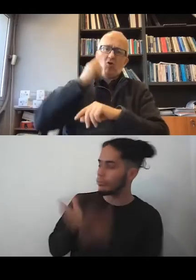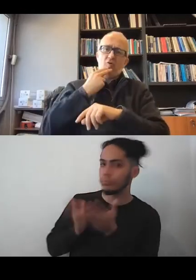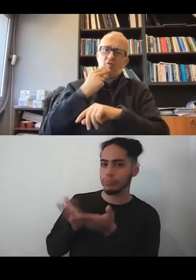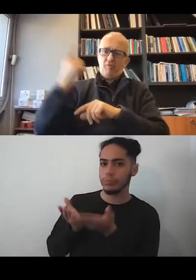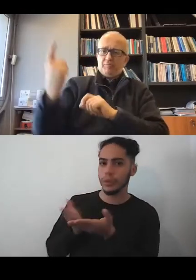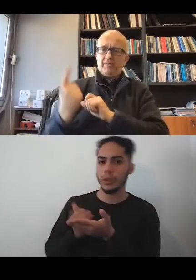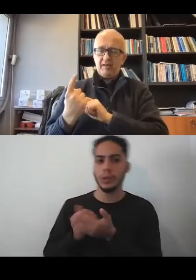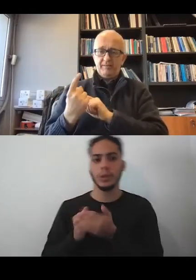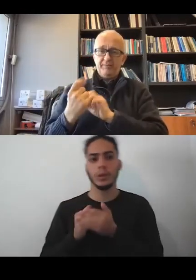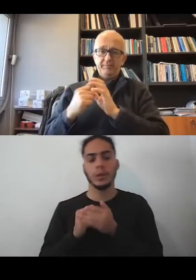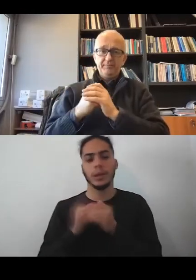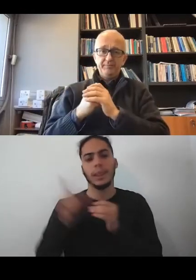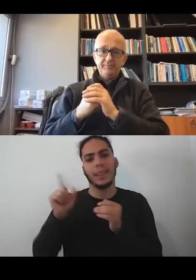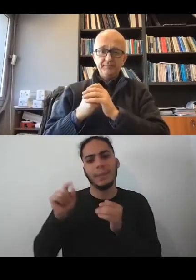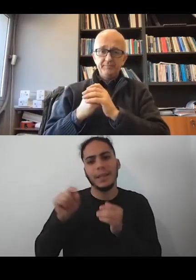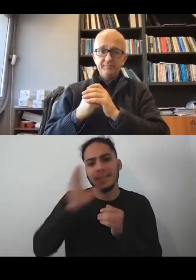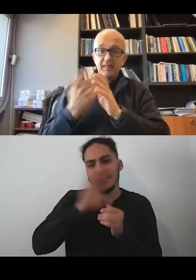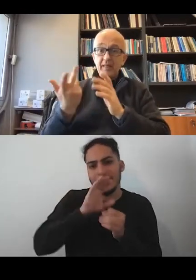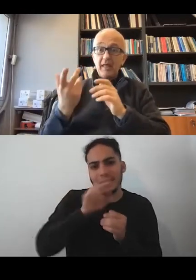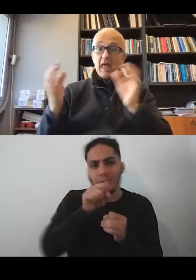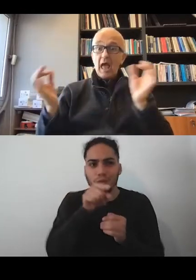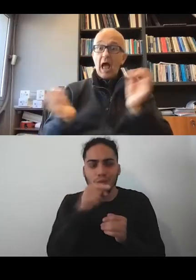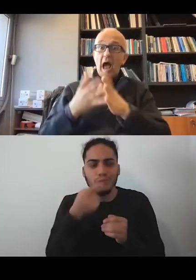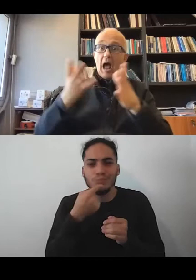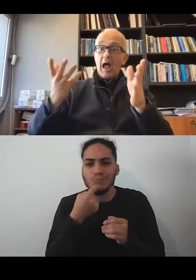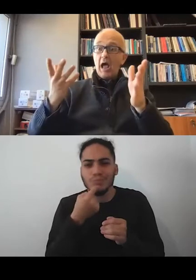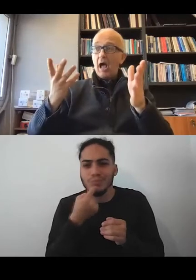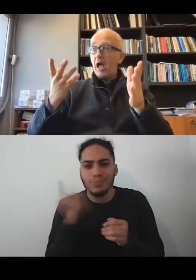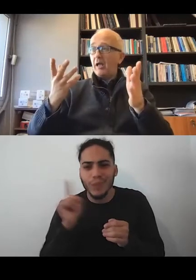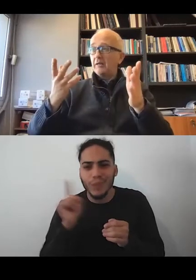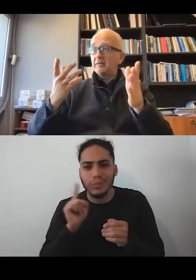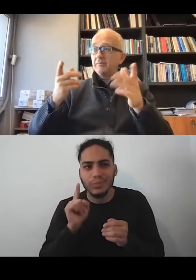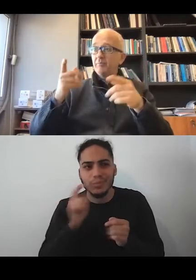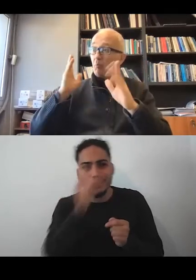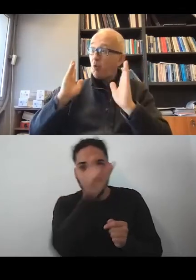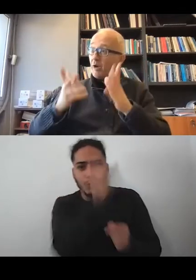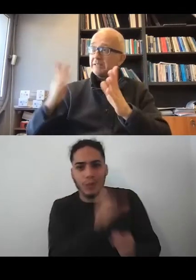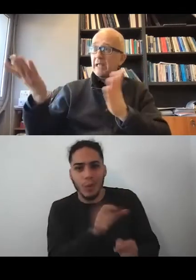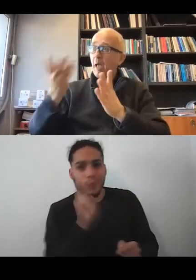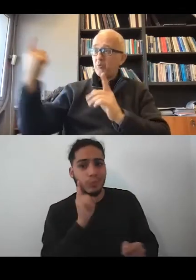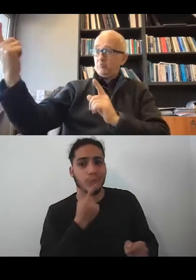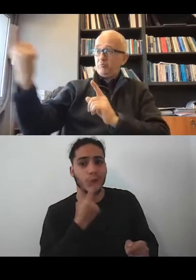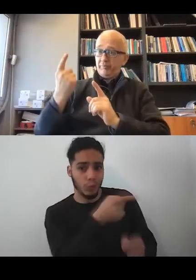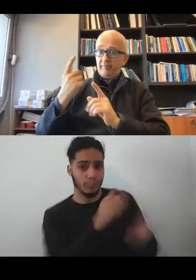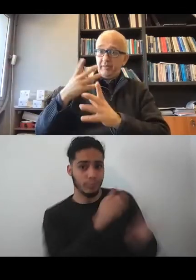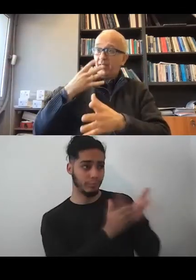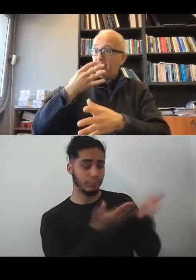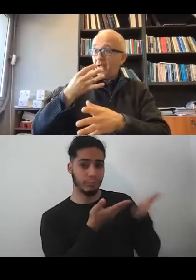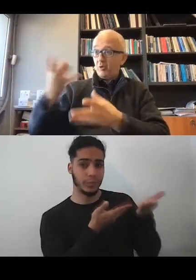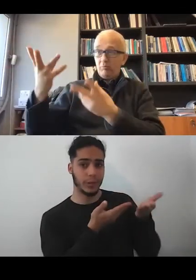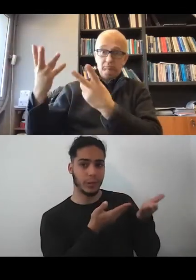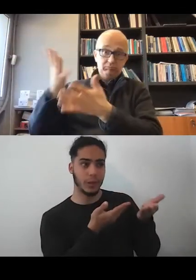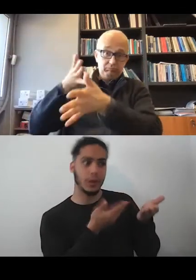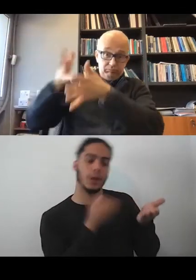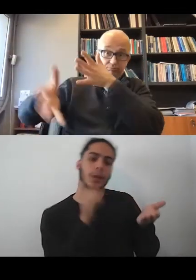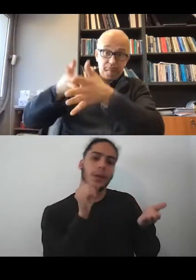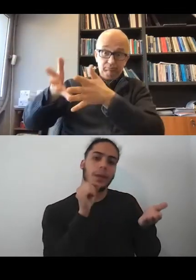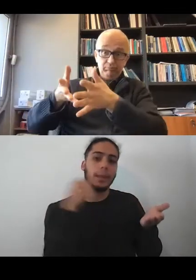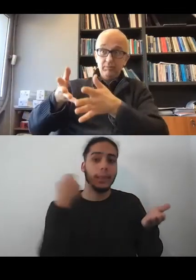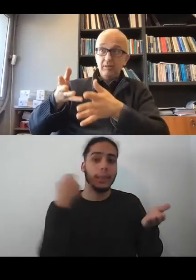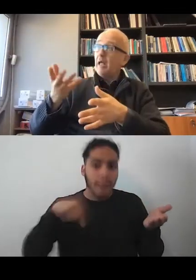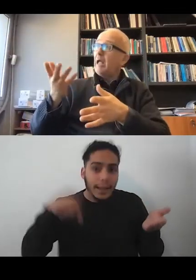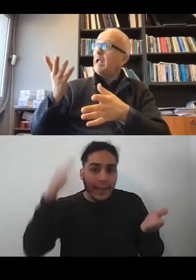Also, if you don't understand the deaf person that you are talking to, that you can indicate that you don't